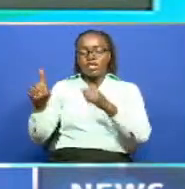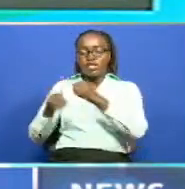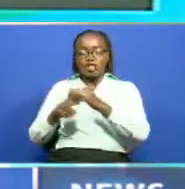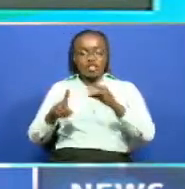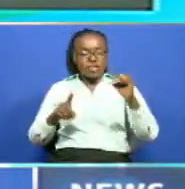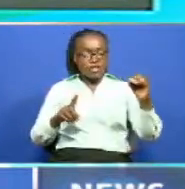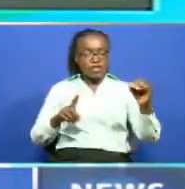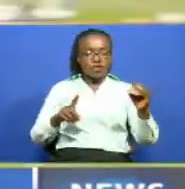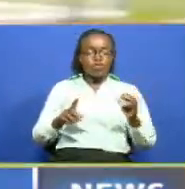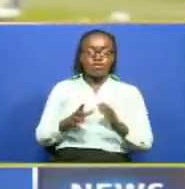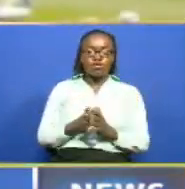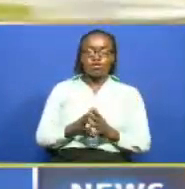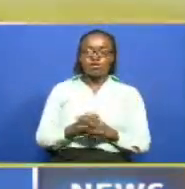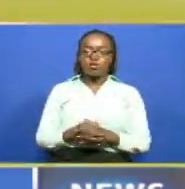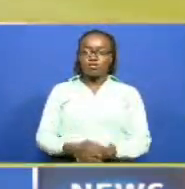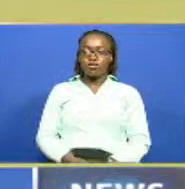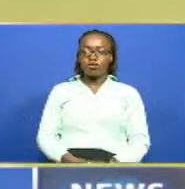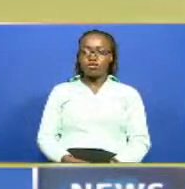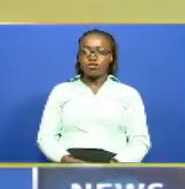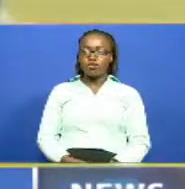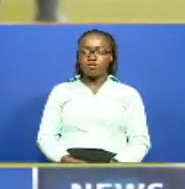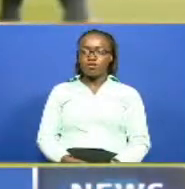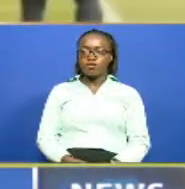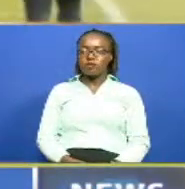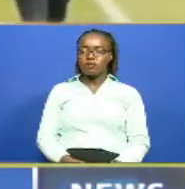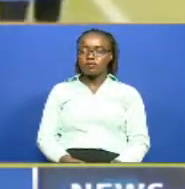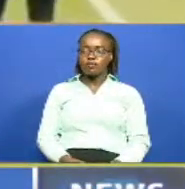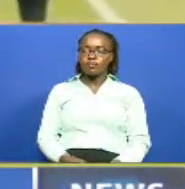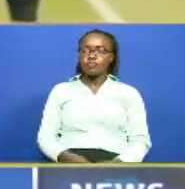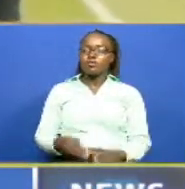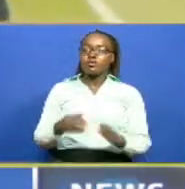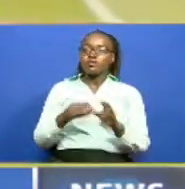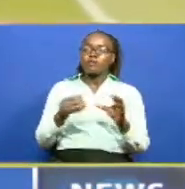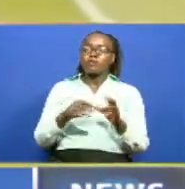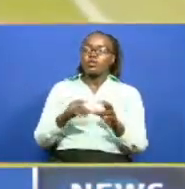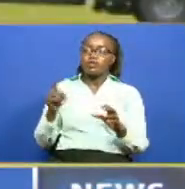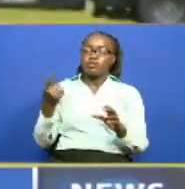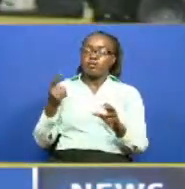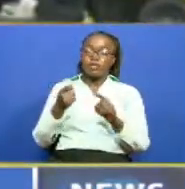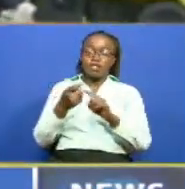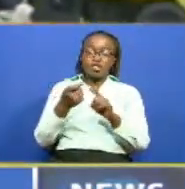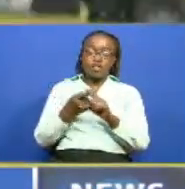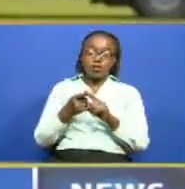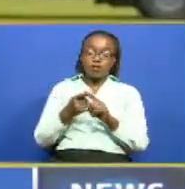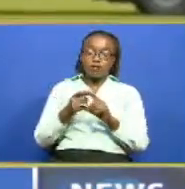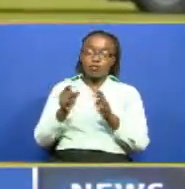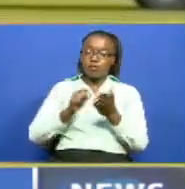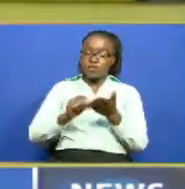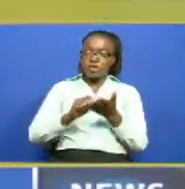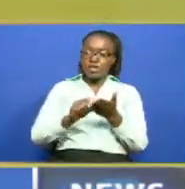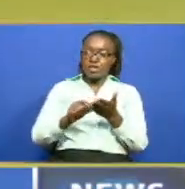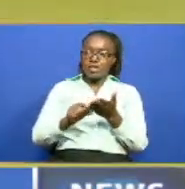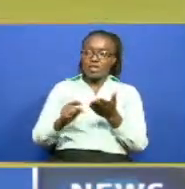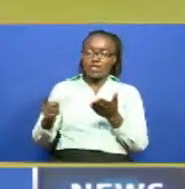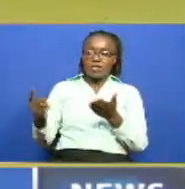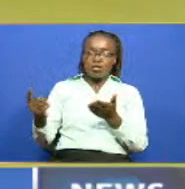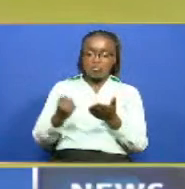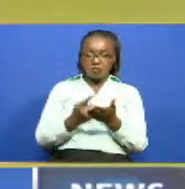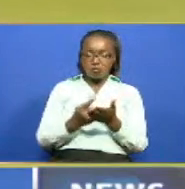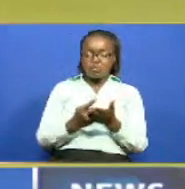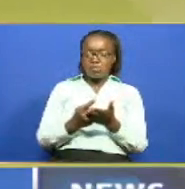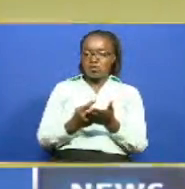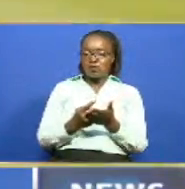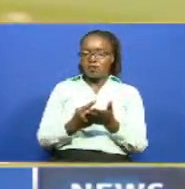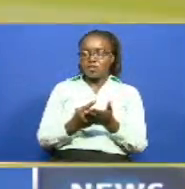Stamford Bridge. The 28-year-old Mendy becomes Chelsea's seventh first-team signing, following the arrivals of Hakim Ziyech, Timo Werner,